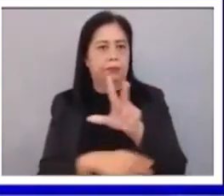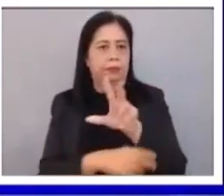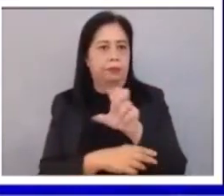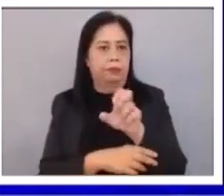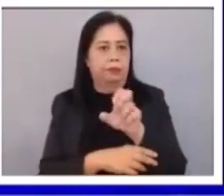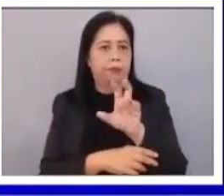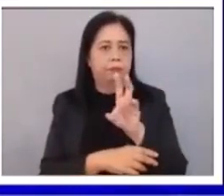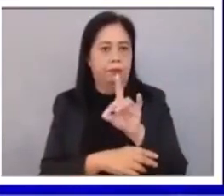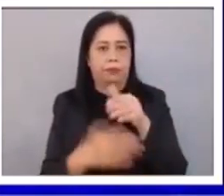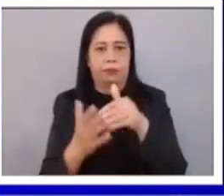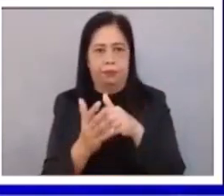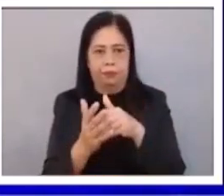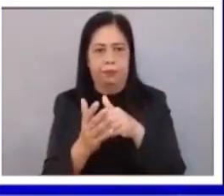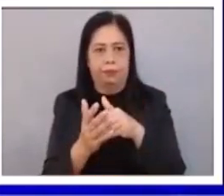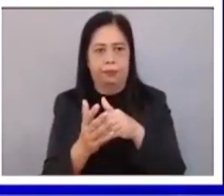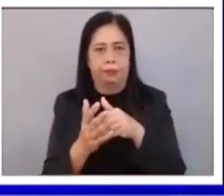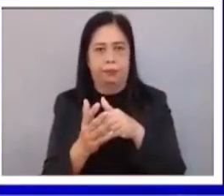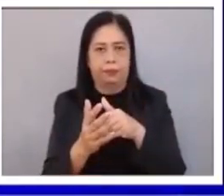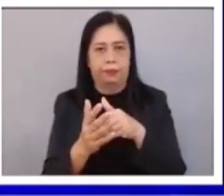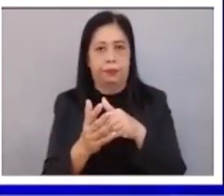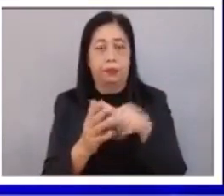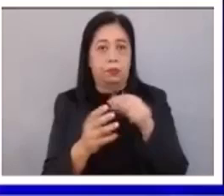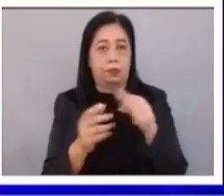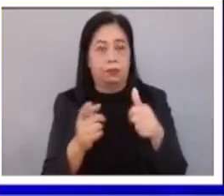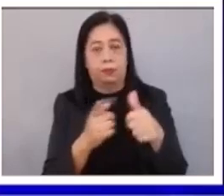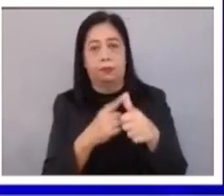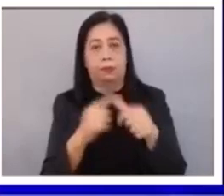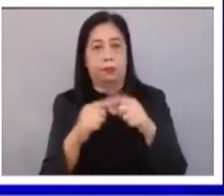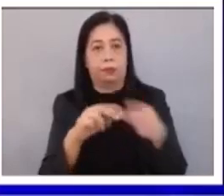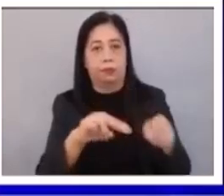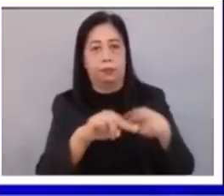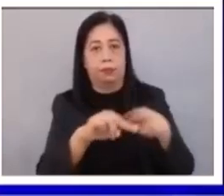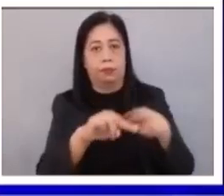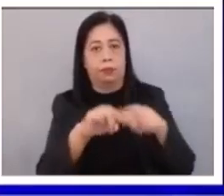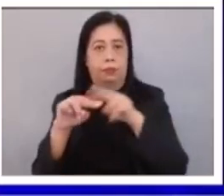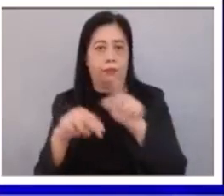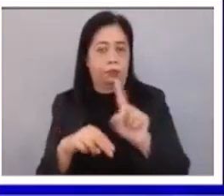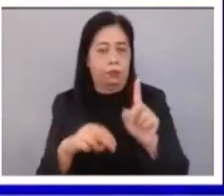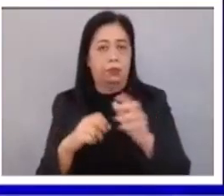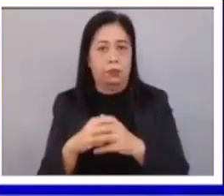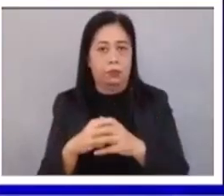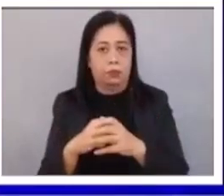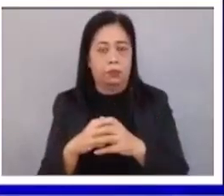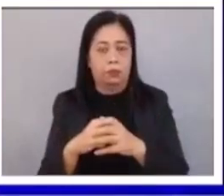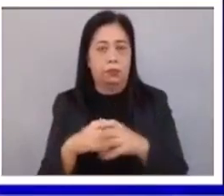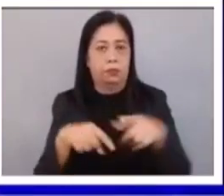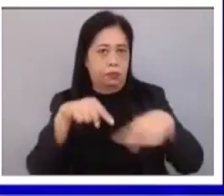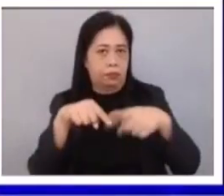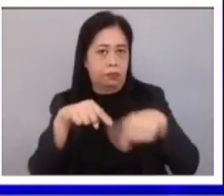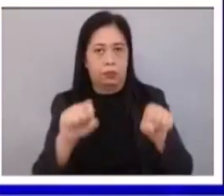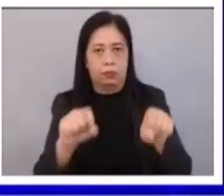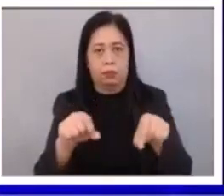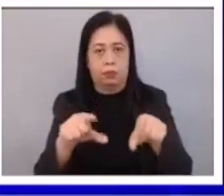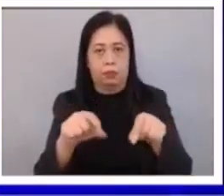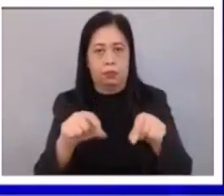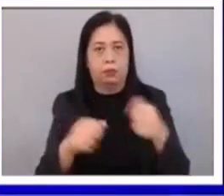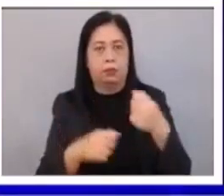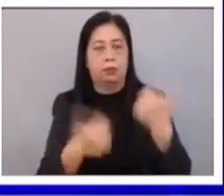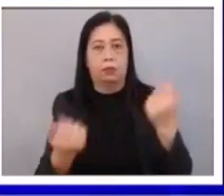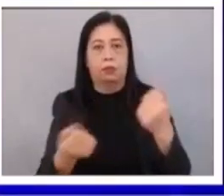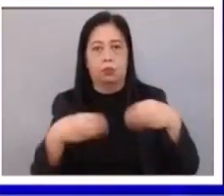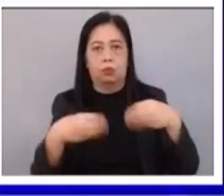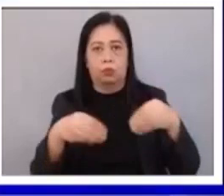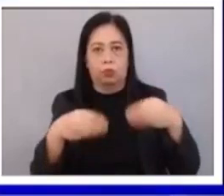378,000. Ang mga nangunguna sa pagtaas sa sektor na ito ay ang retail selling in department stores,